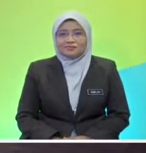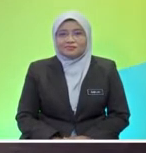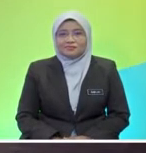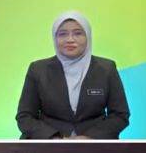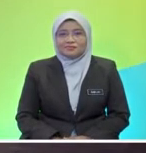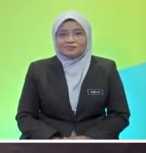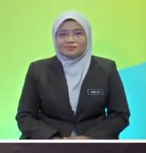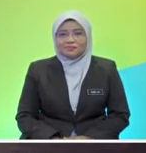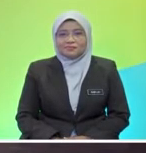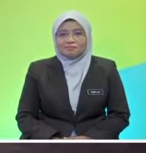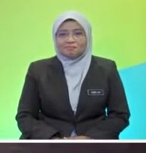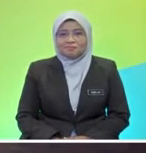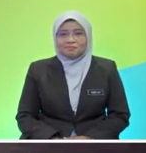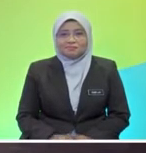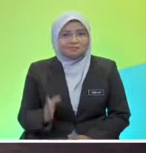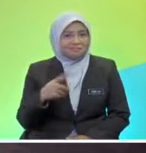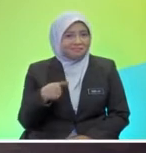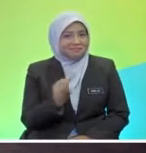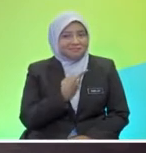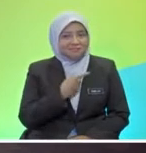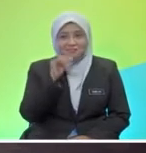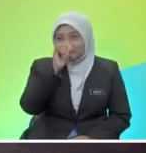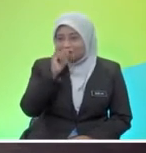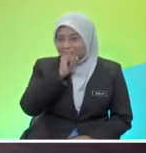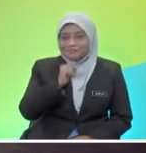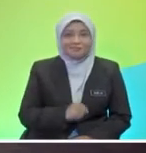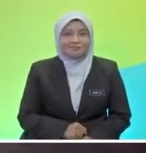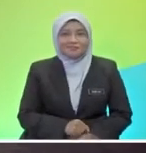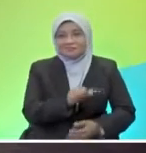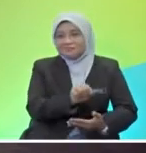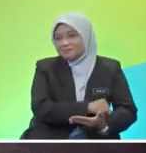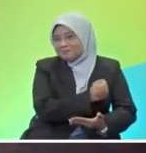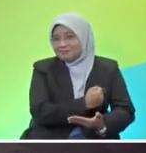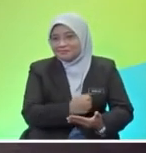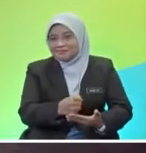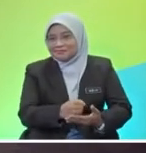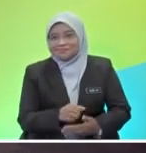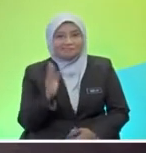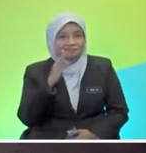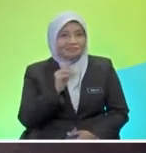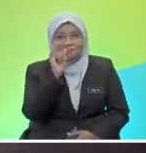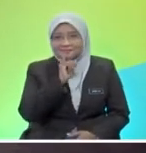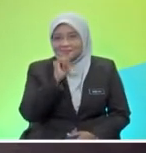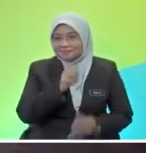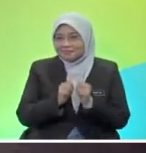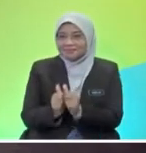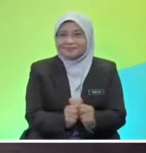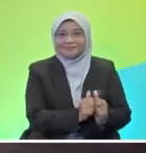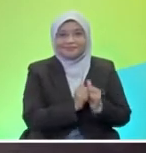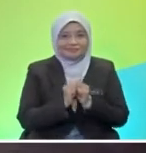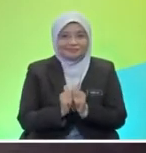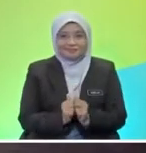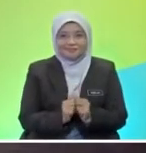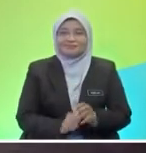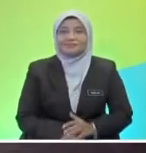sing our hello song? Everyone knows that song. Yes, let's do it together, pupils. Let's go. Okay.